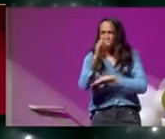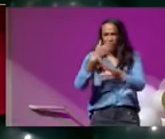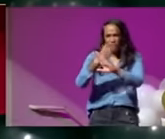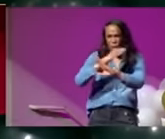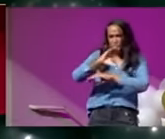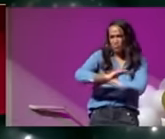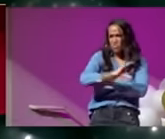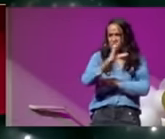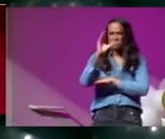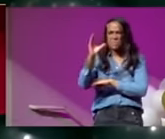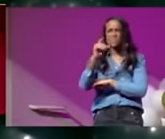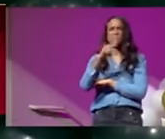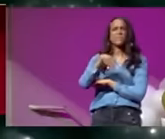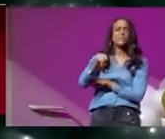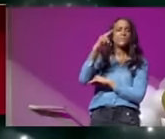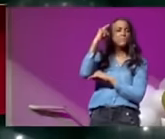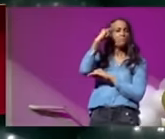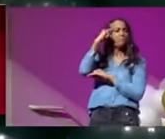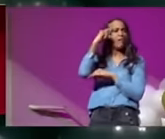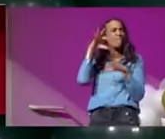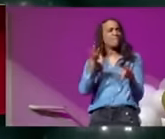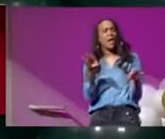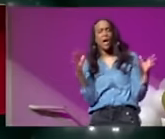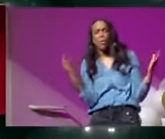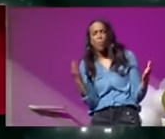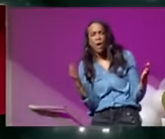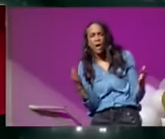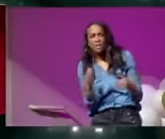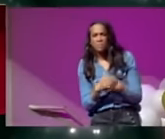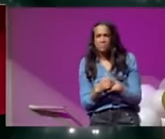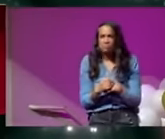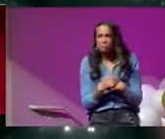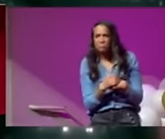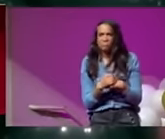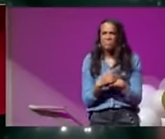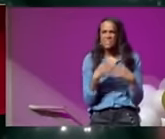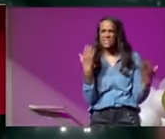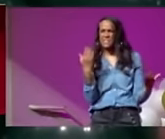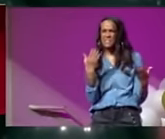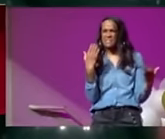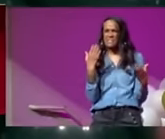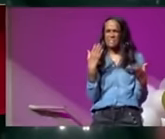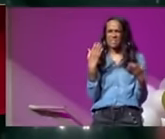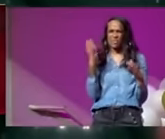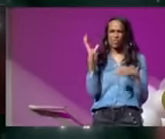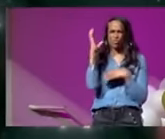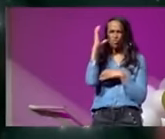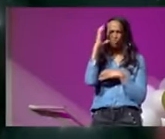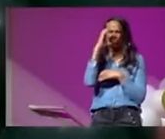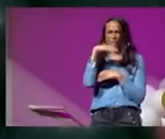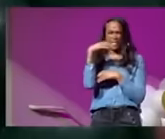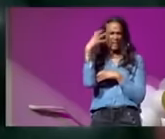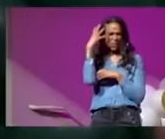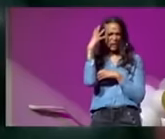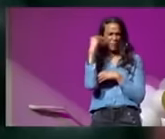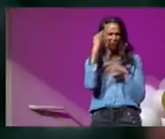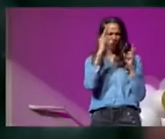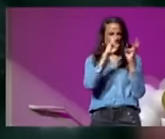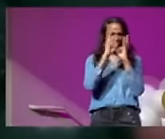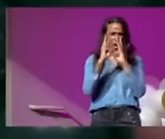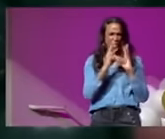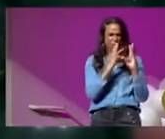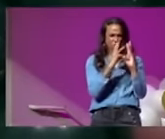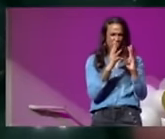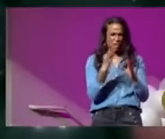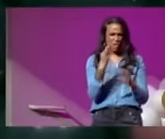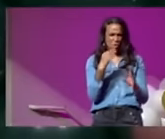it was then that he discovered a once-in-a-generation bomb cyclone was just about to